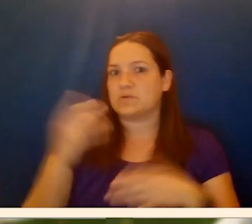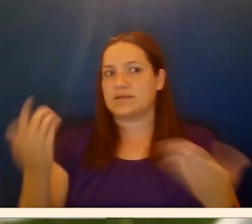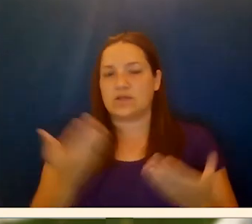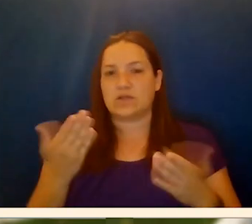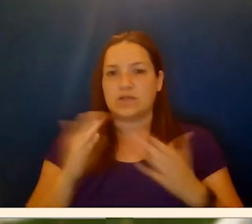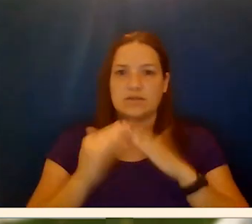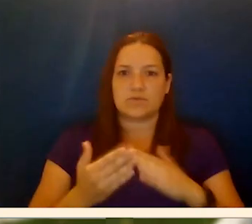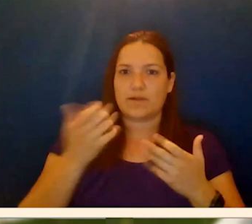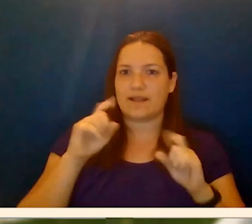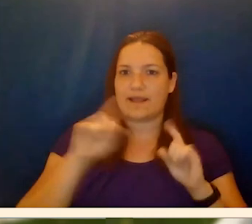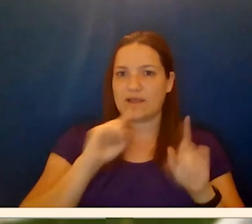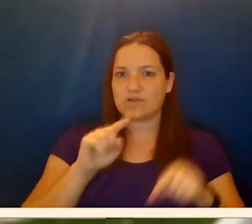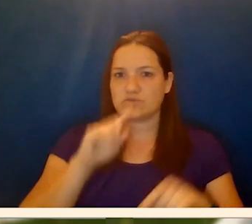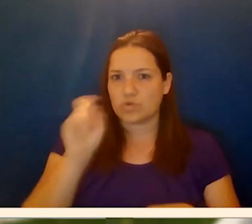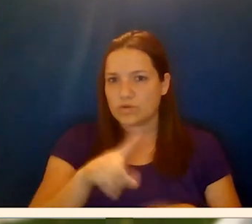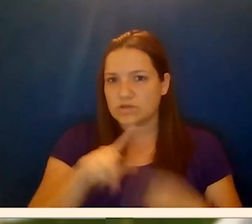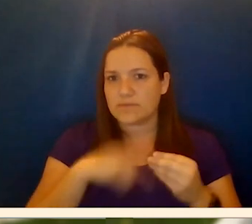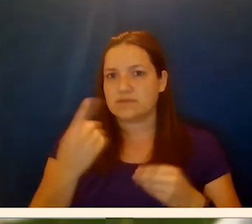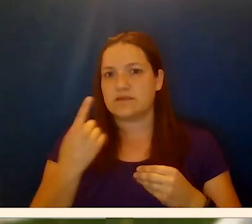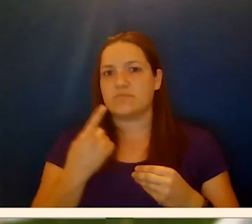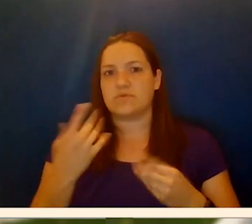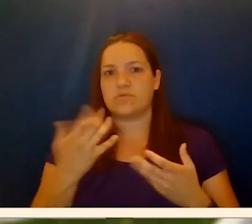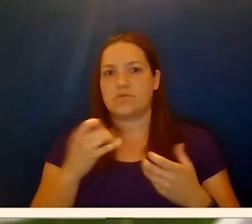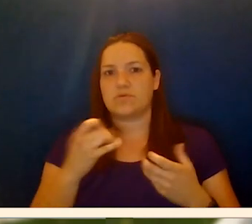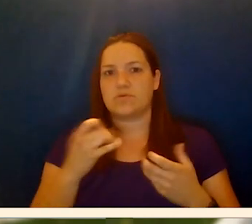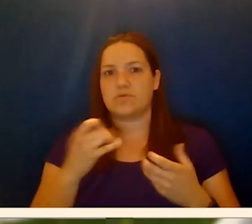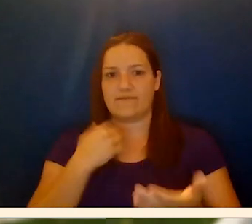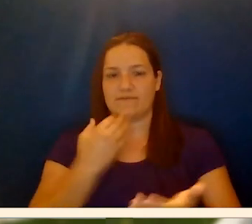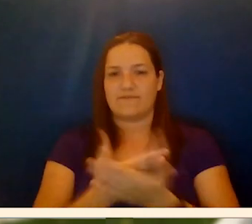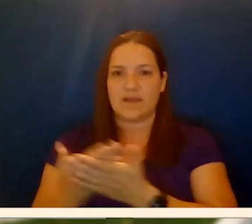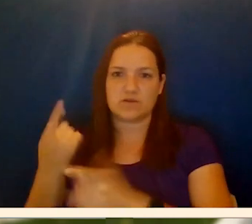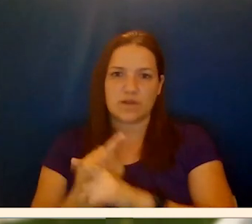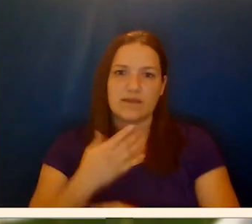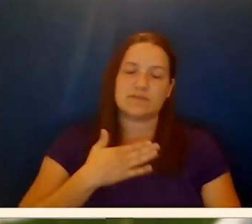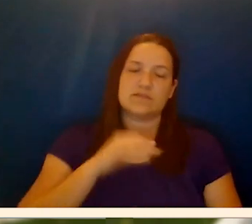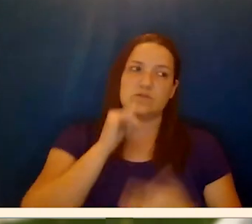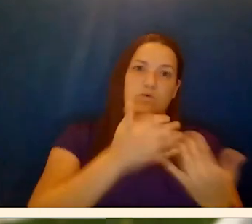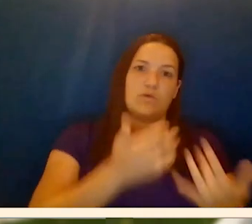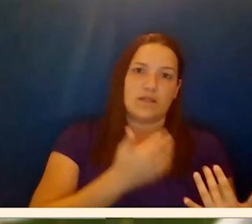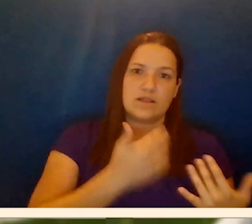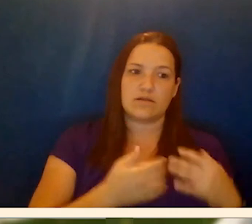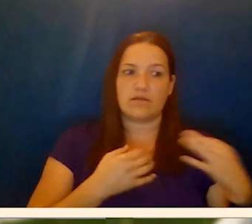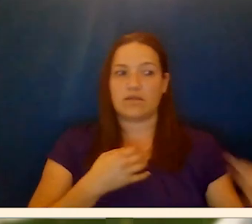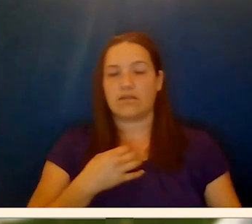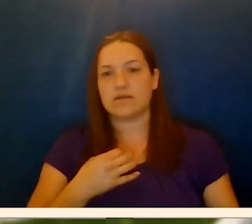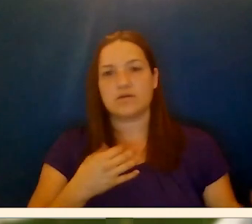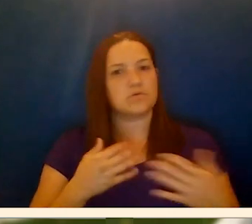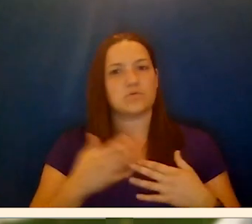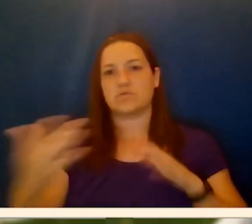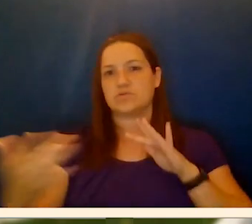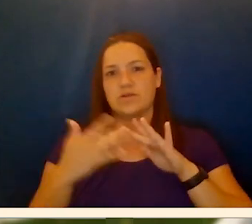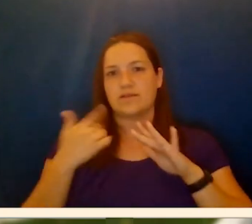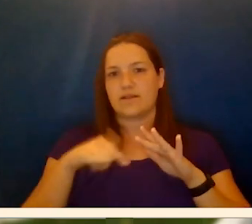a question of somebody, but you want to make certain you got the facts right, please don't hesitate to reach out, and we will do our